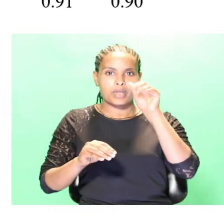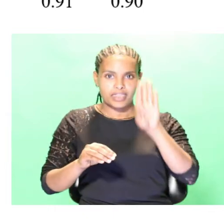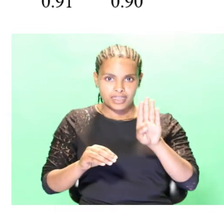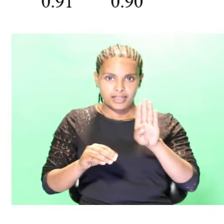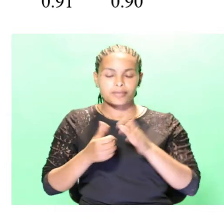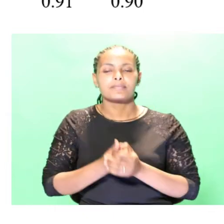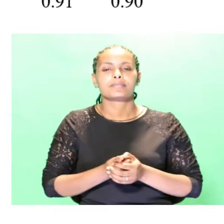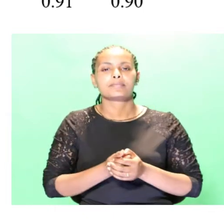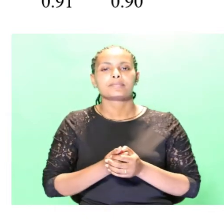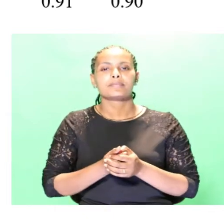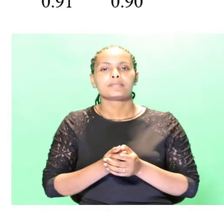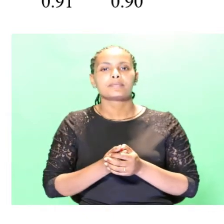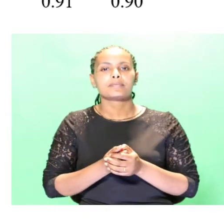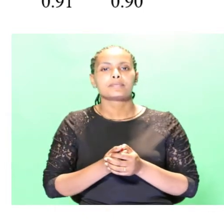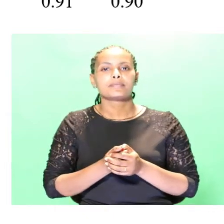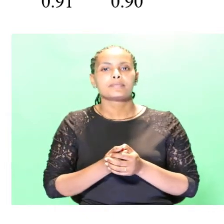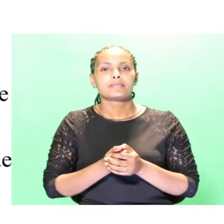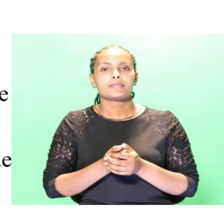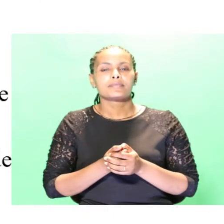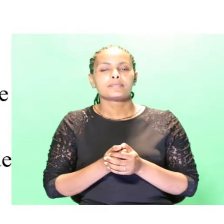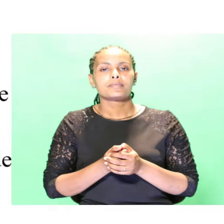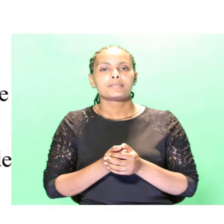B.